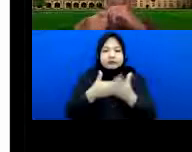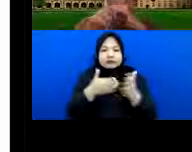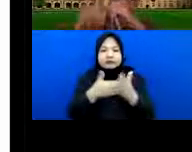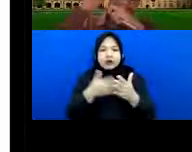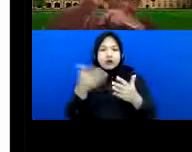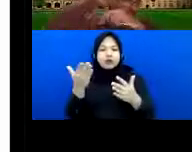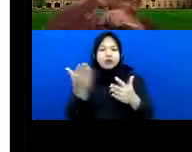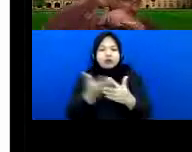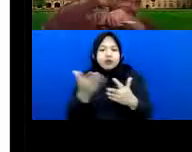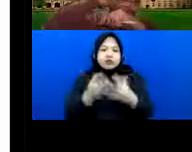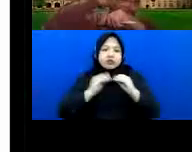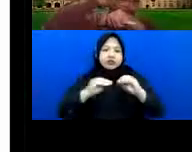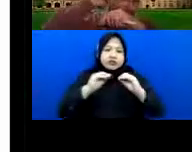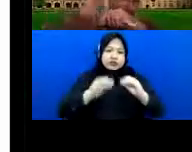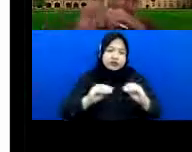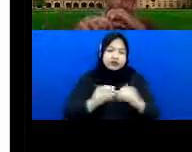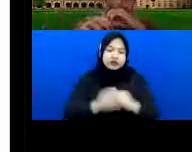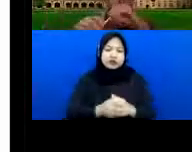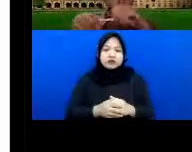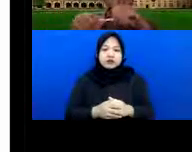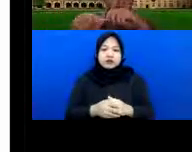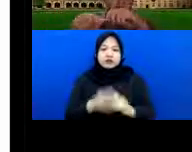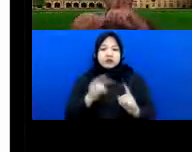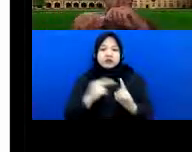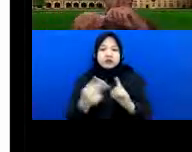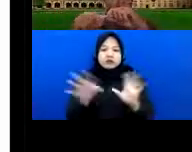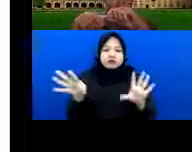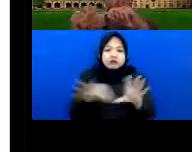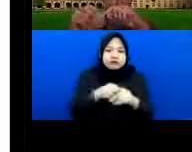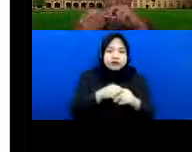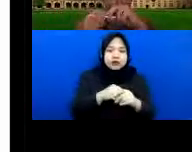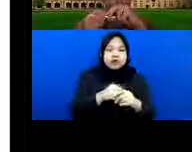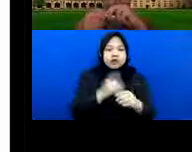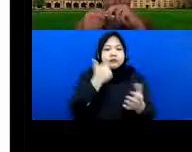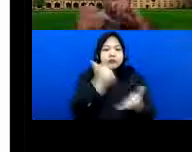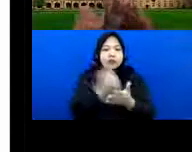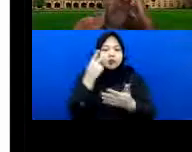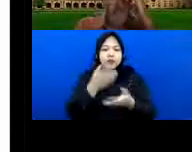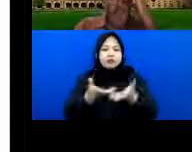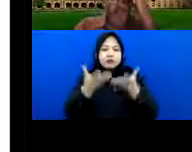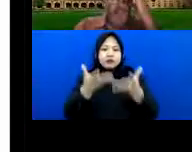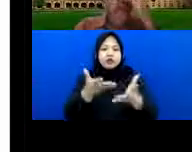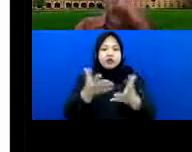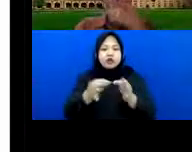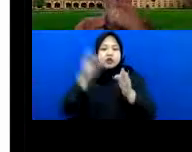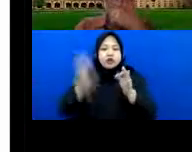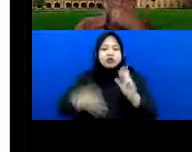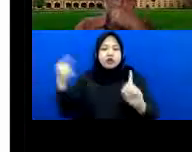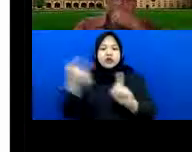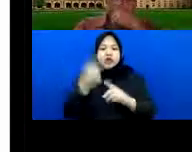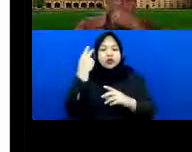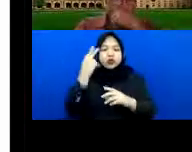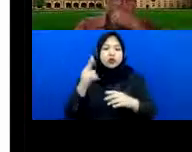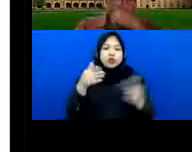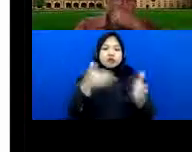accessing education, and involving their perspectives is also crucial to provide on-target solutions to address these